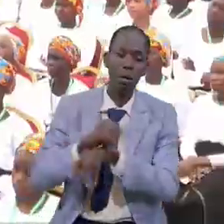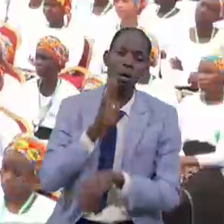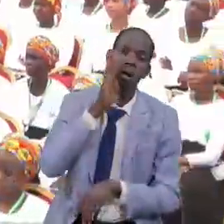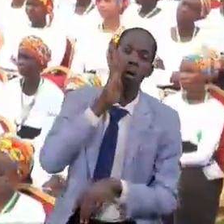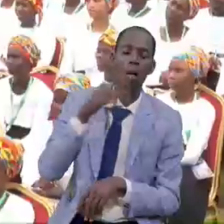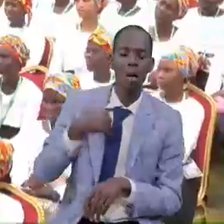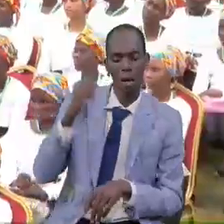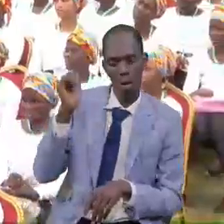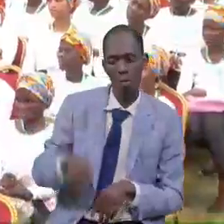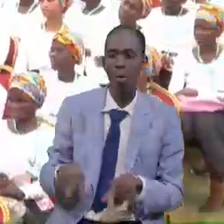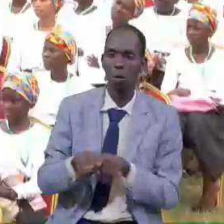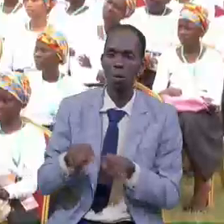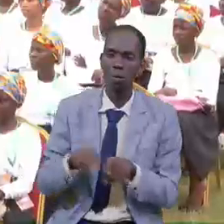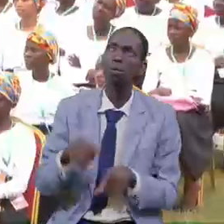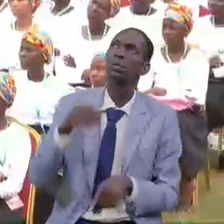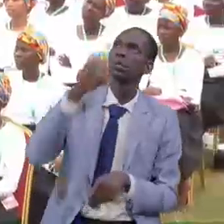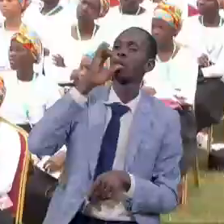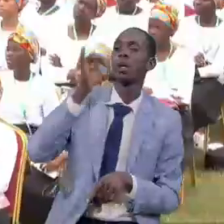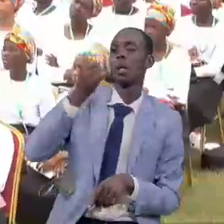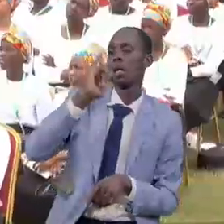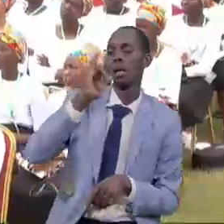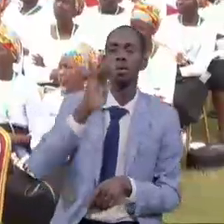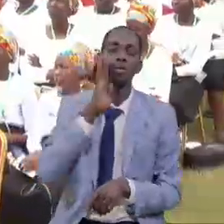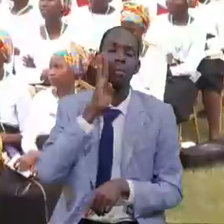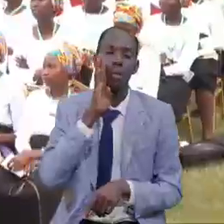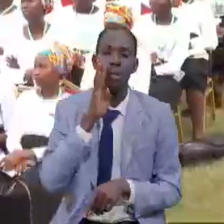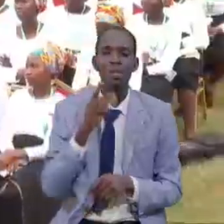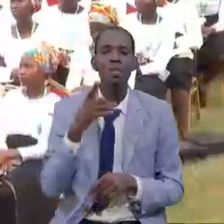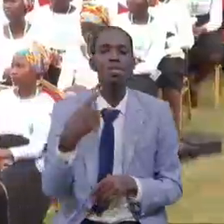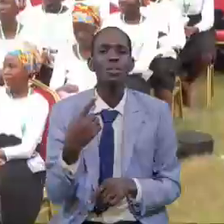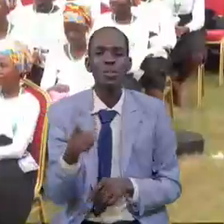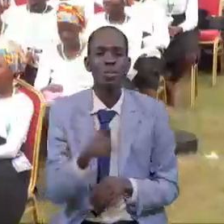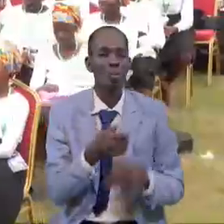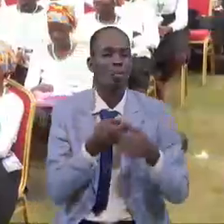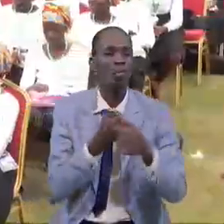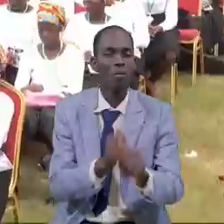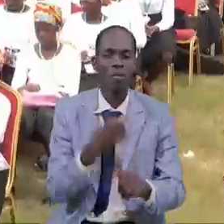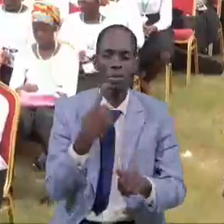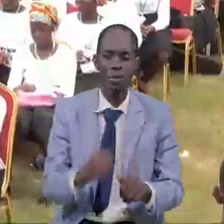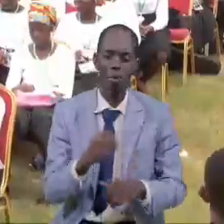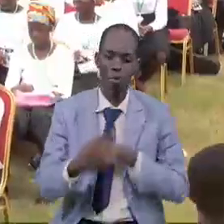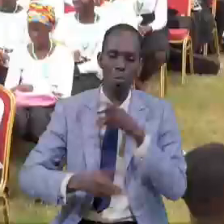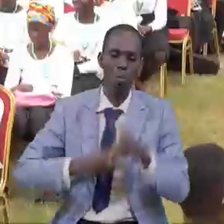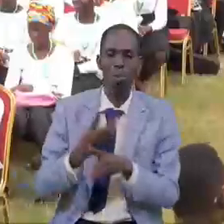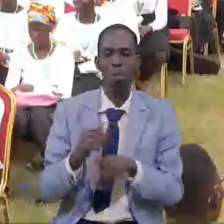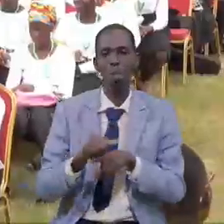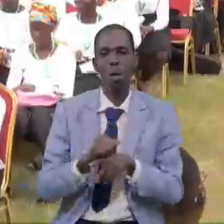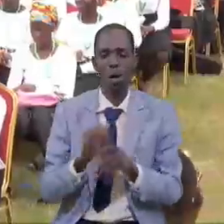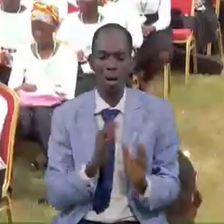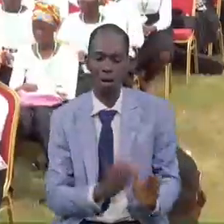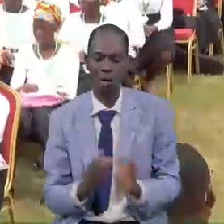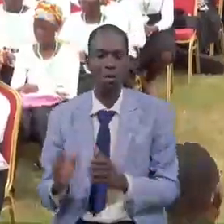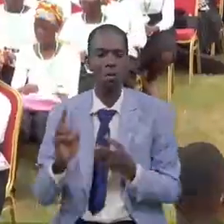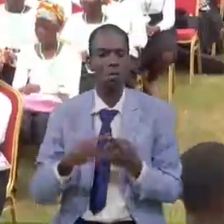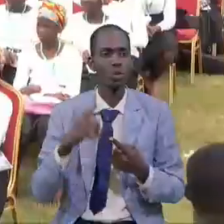drink. They walk according to the course of this world, according to the prince of the